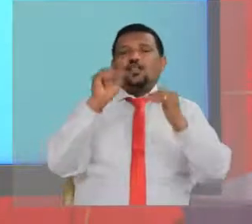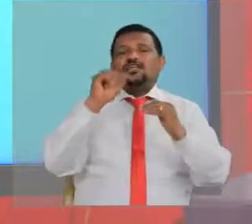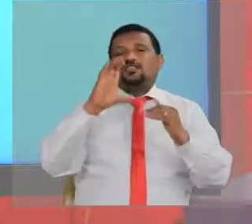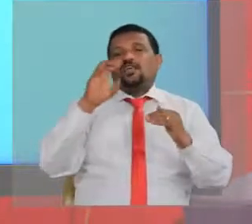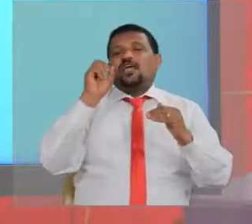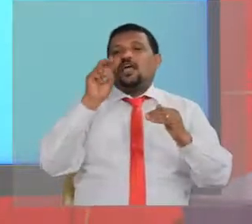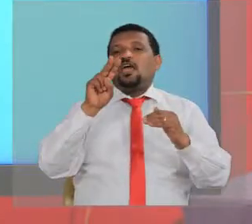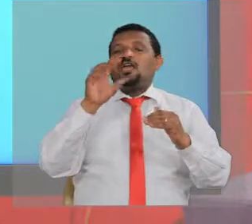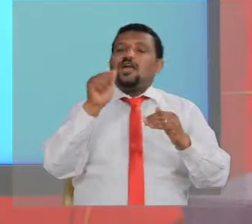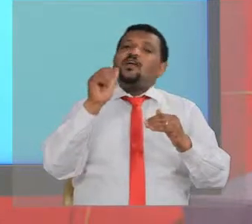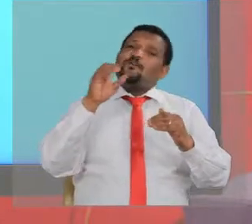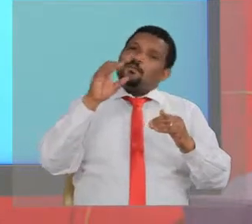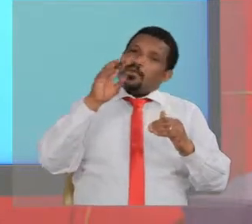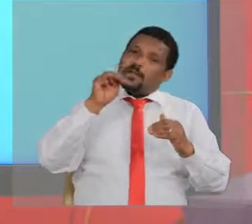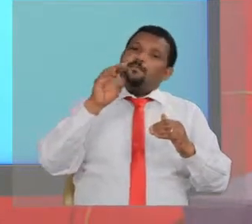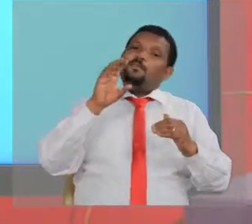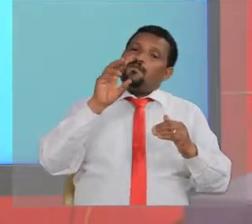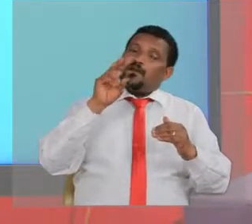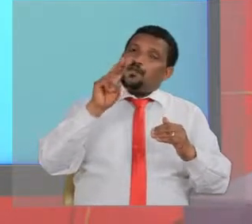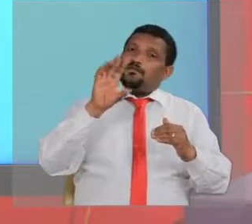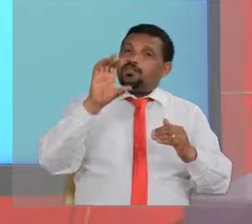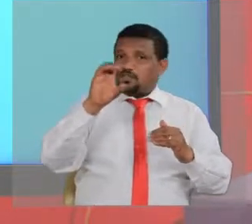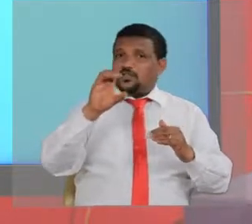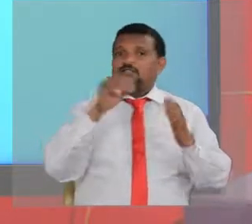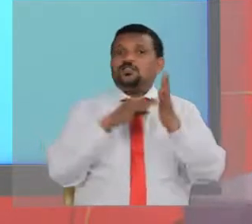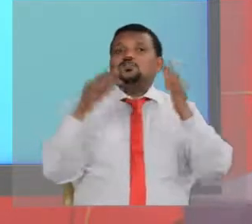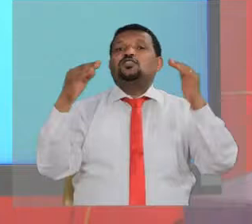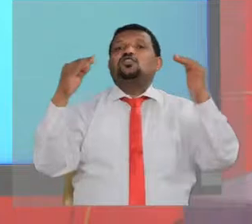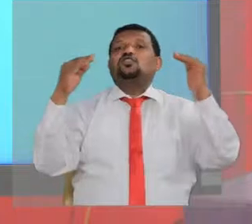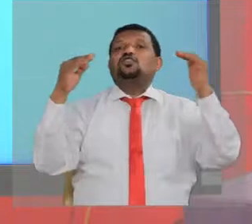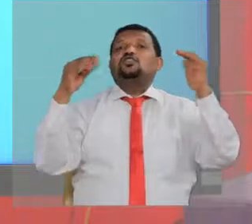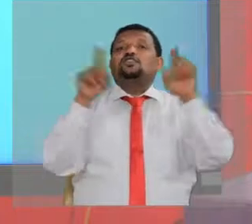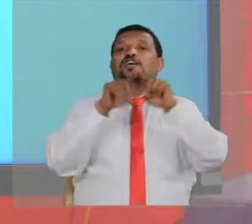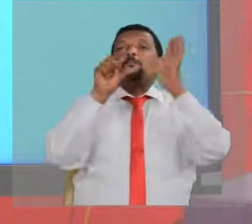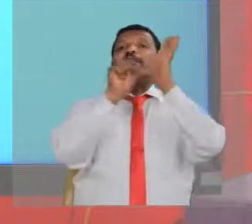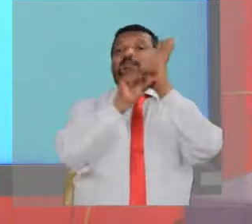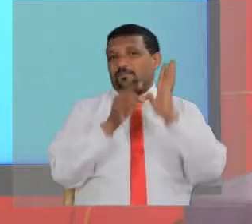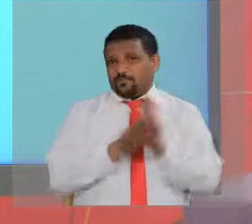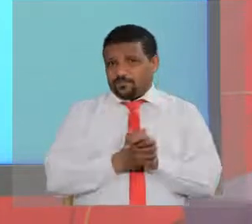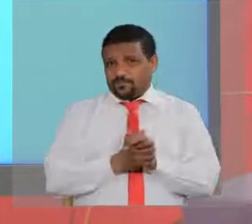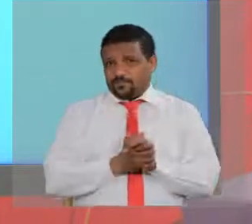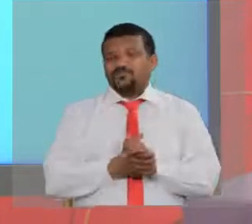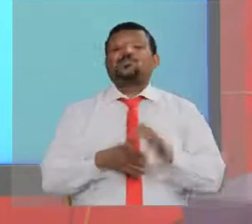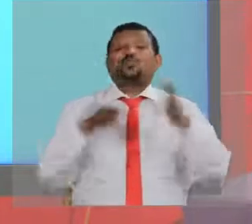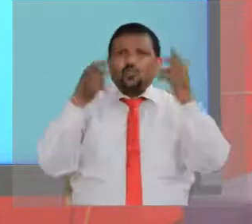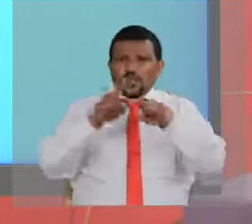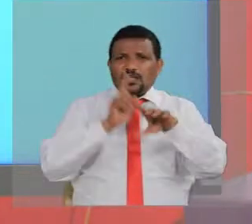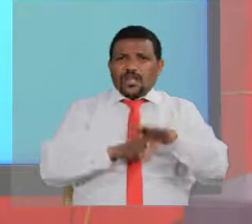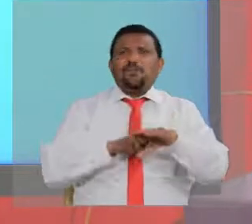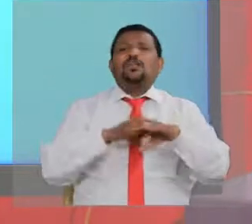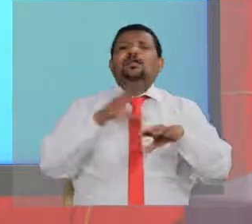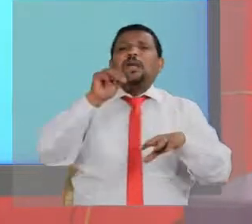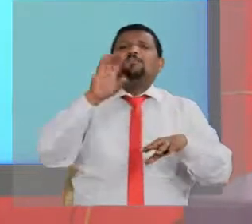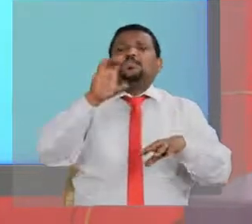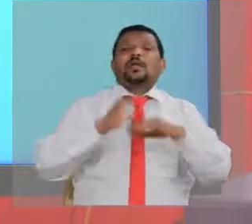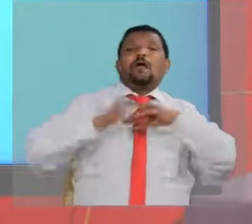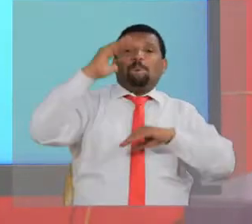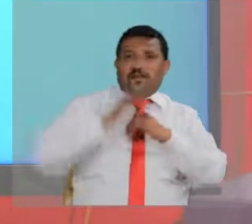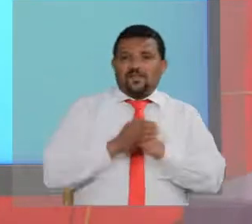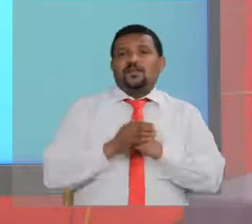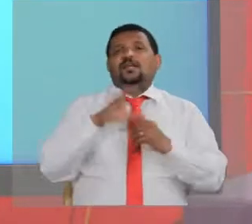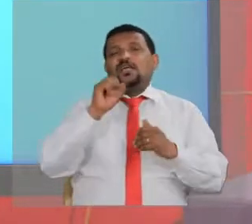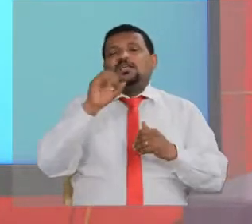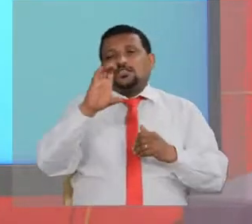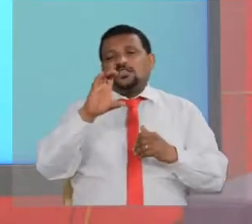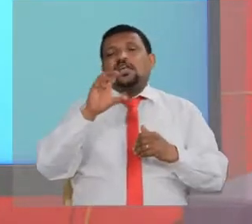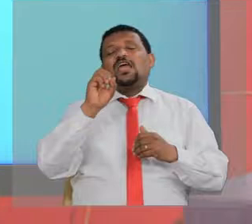AC or ABC, then AC or ABC is at their minimum. Whenever MC is above